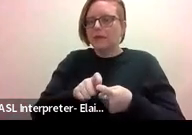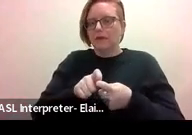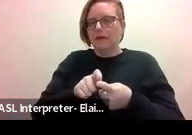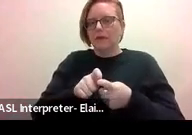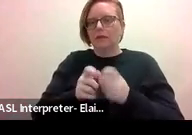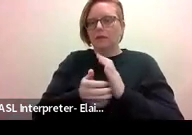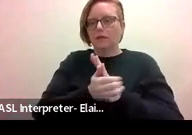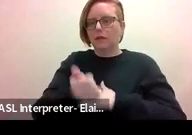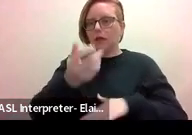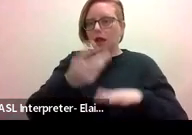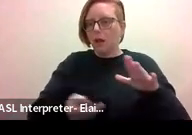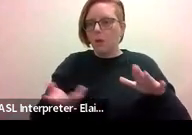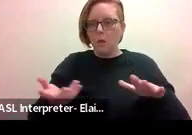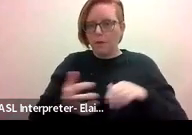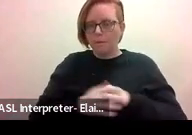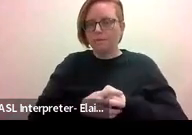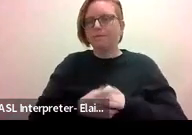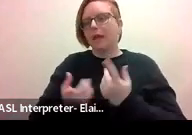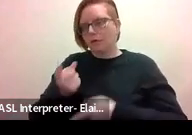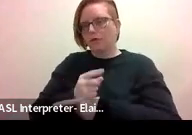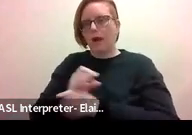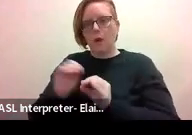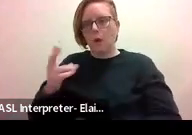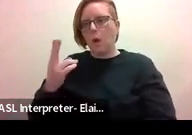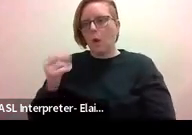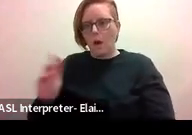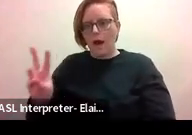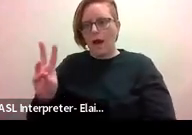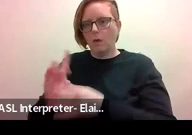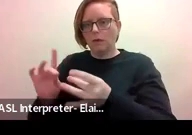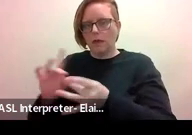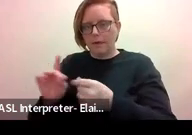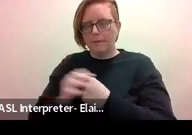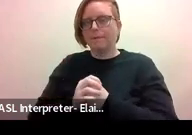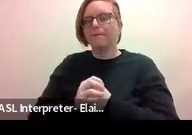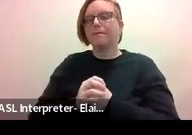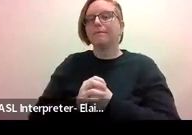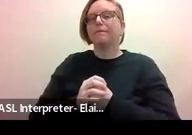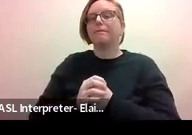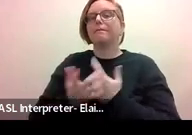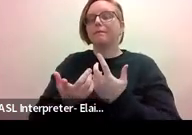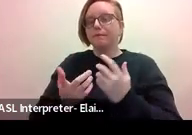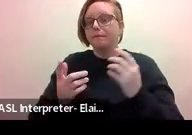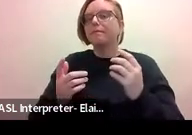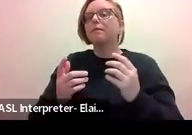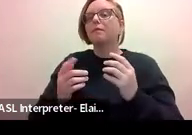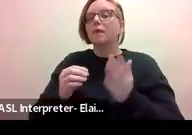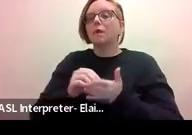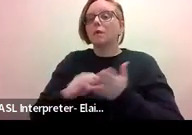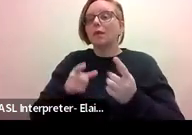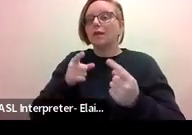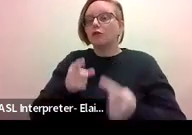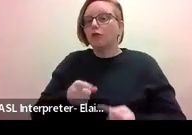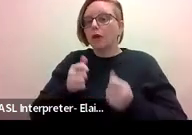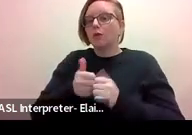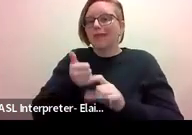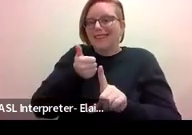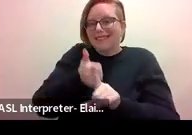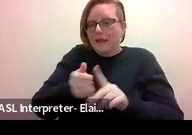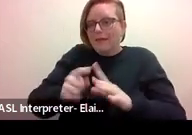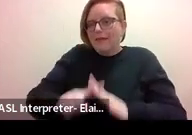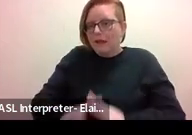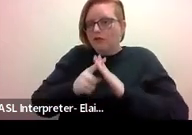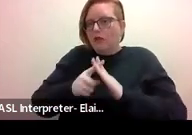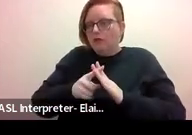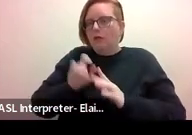there? And no how statement. Yep, make sure you've got your how statement. So this student struggled with self-initiation. So that is specific